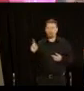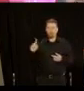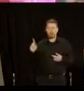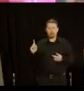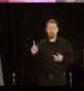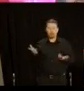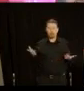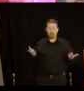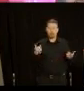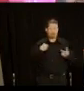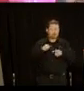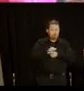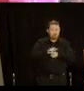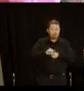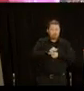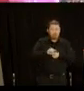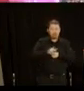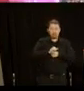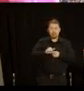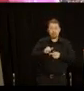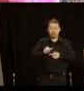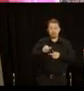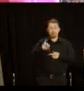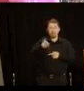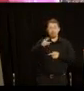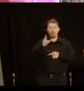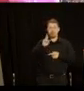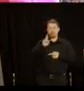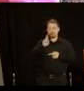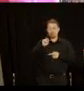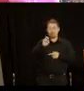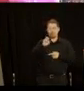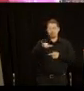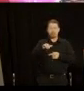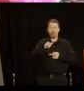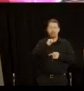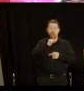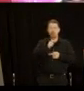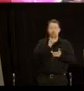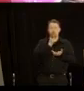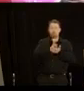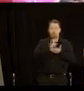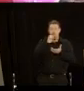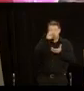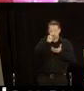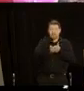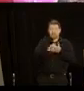I practiced Journey's Don't Stop Believing the whole way down.